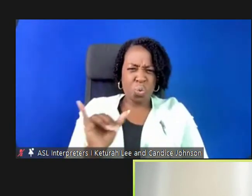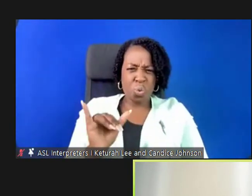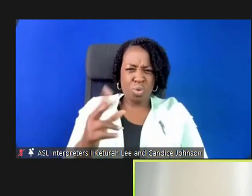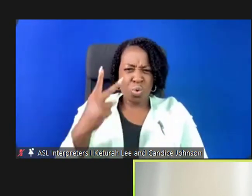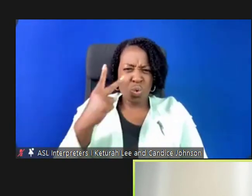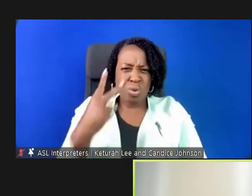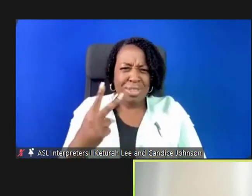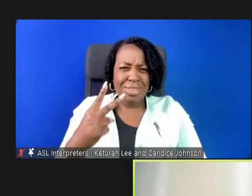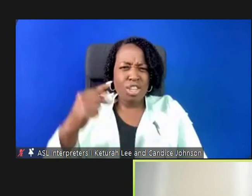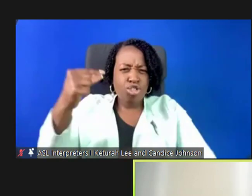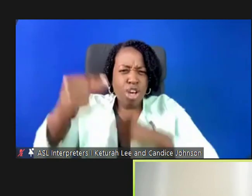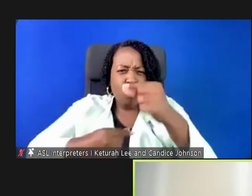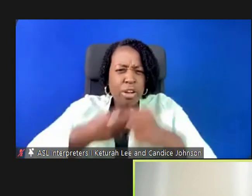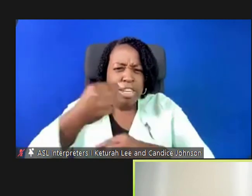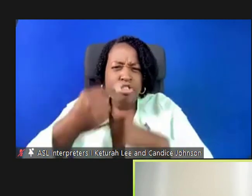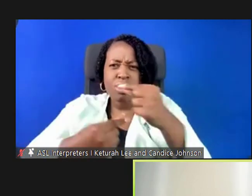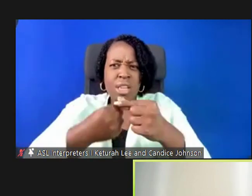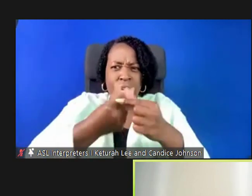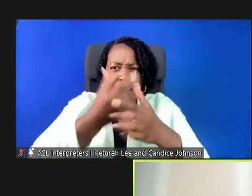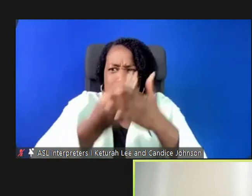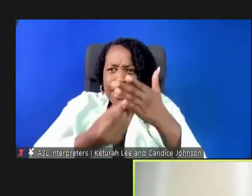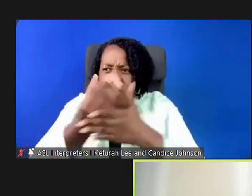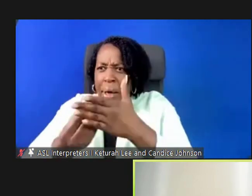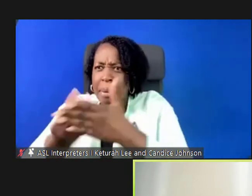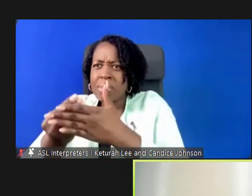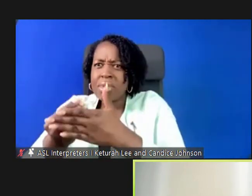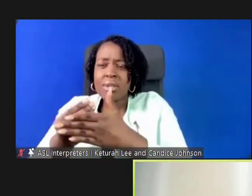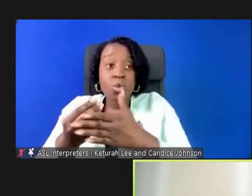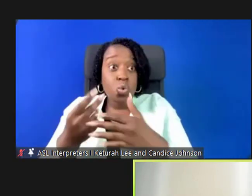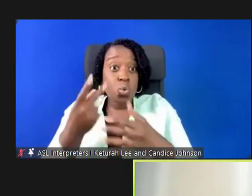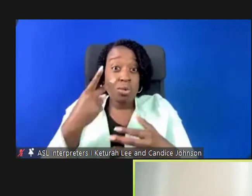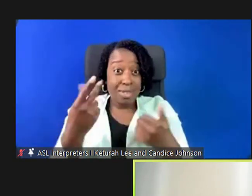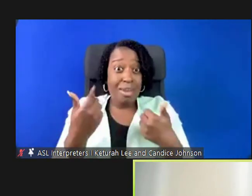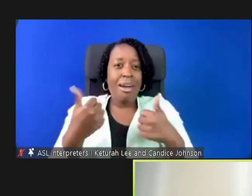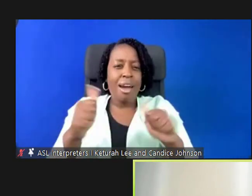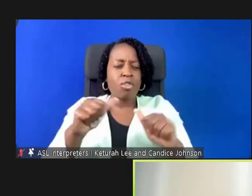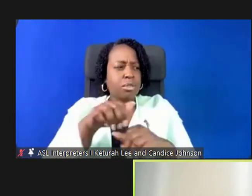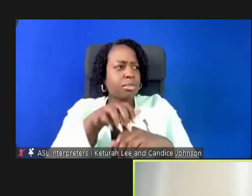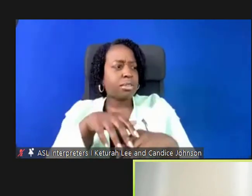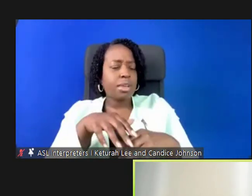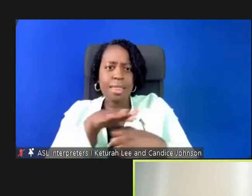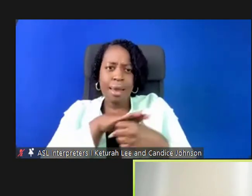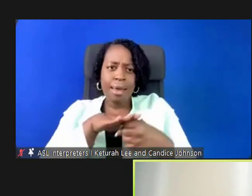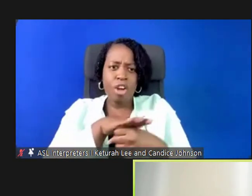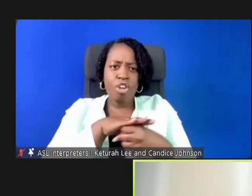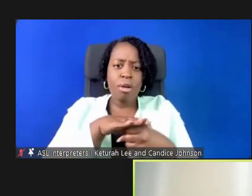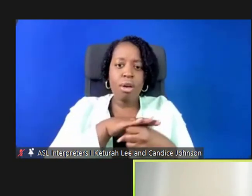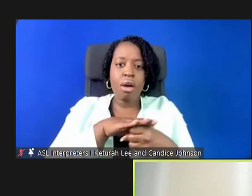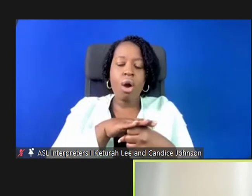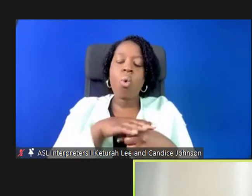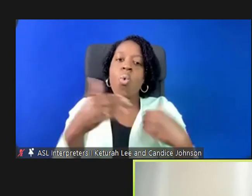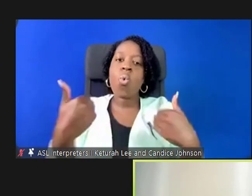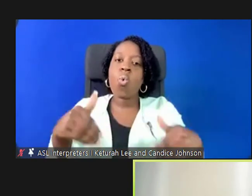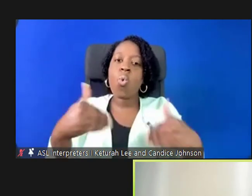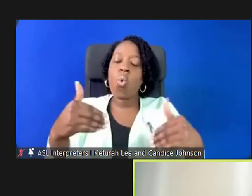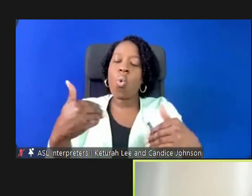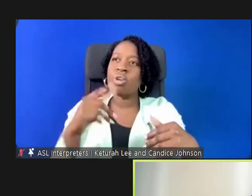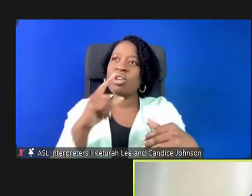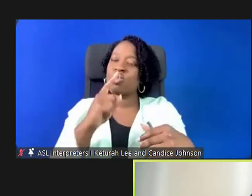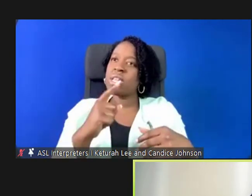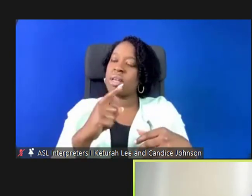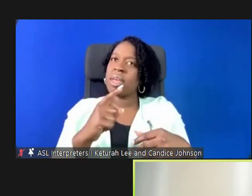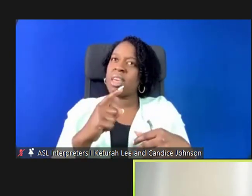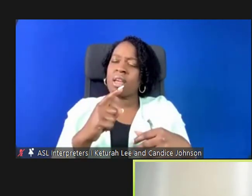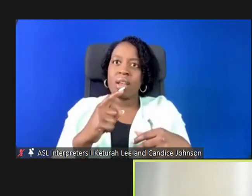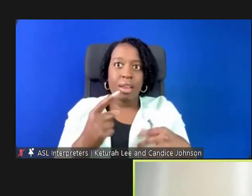seeing the greater sort of efforts in that area has been, I would say, another sort of bright spot